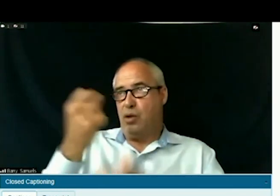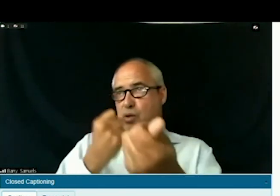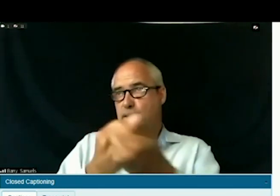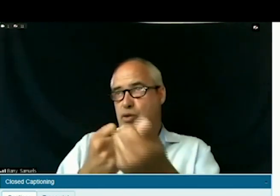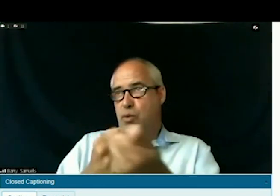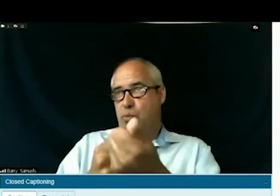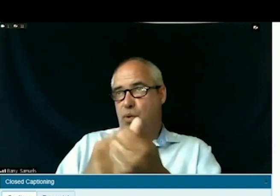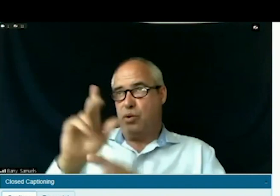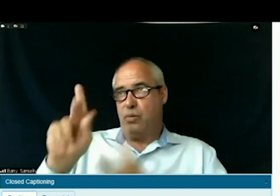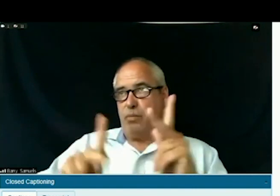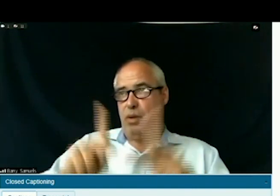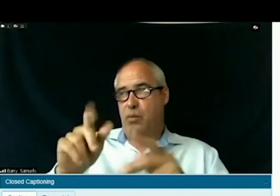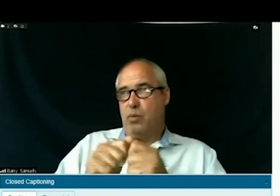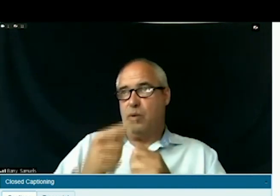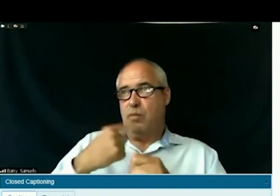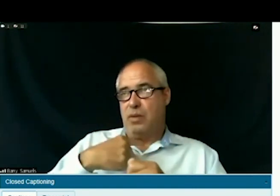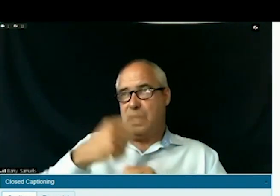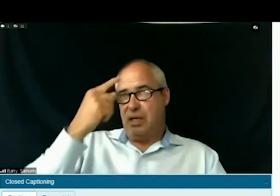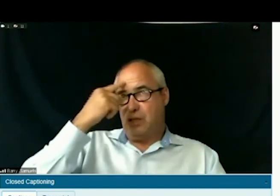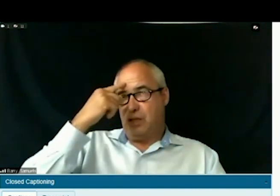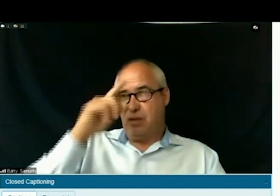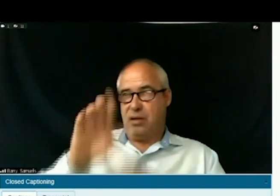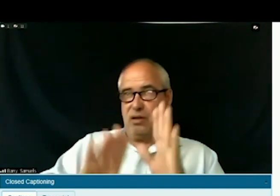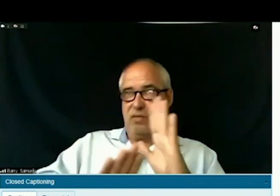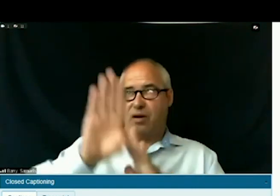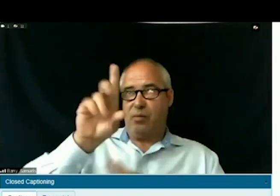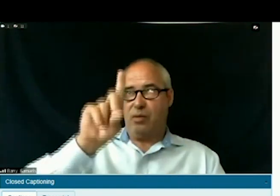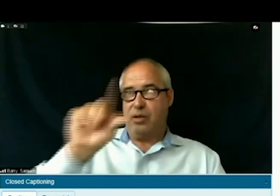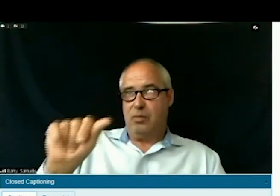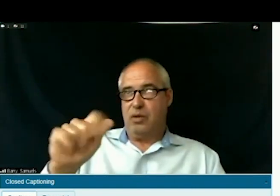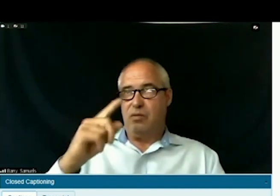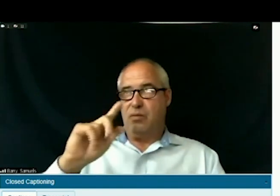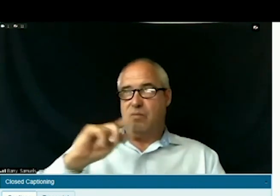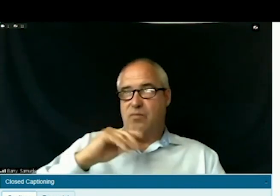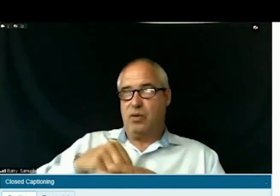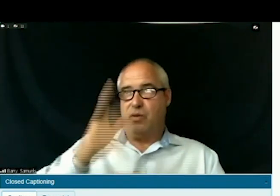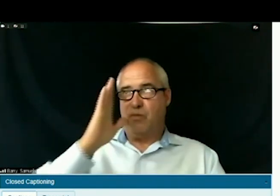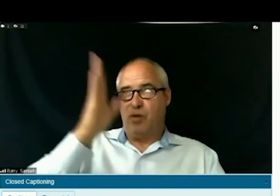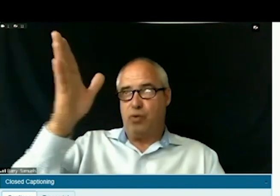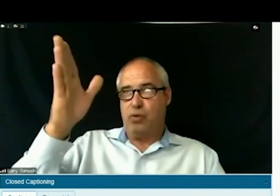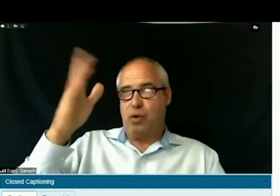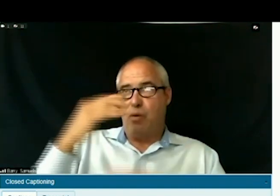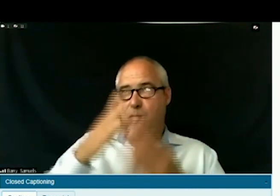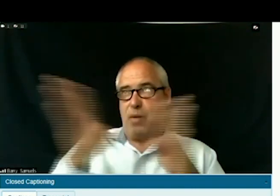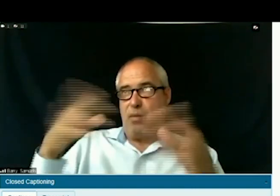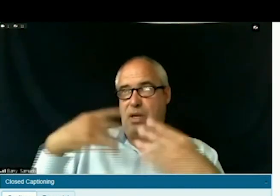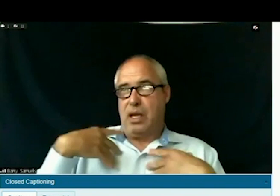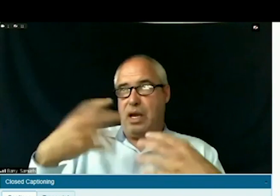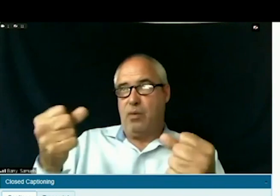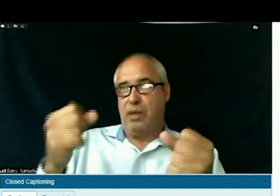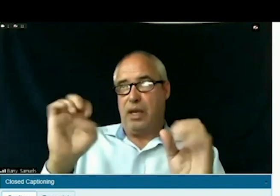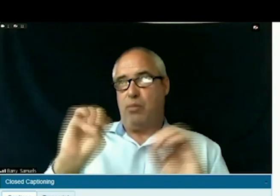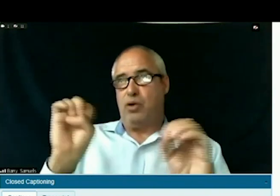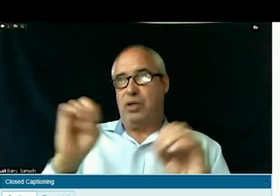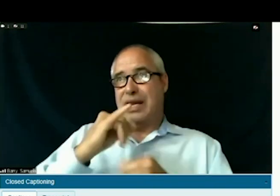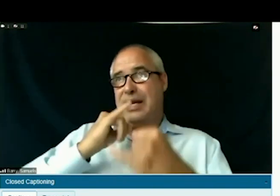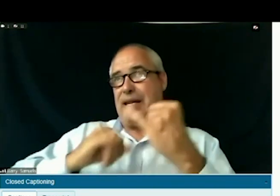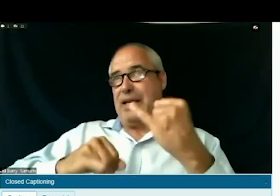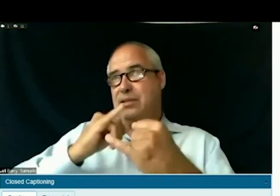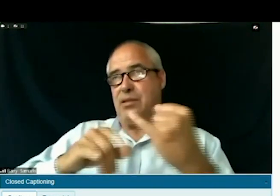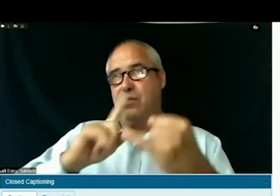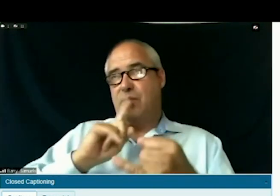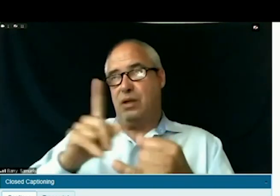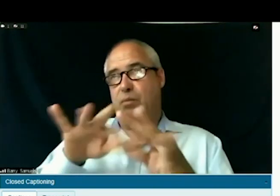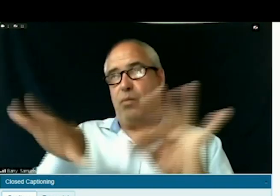with intellectual, developmental, and other disabilities for future public health emergencies. And lastly, it really is